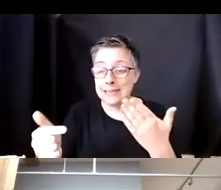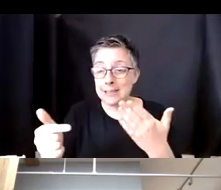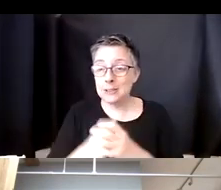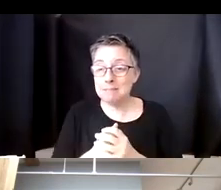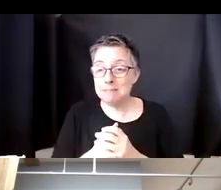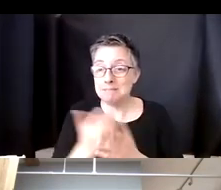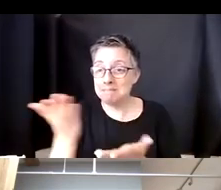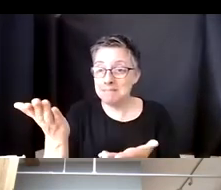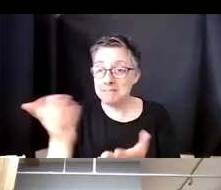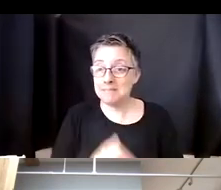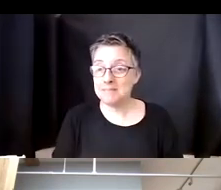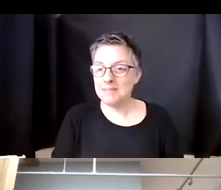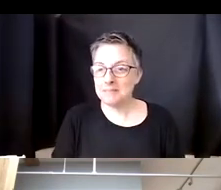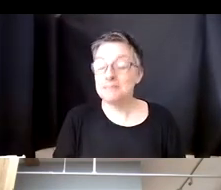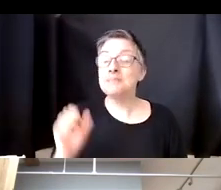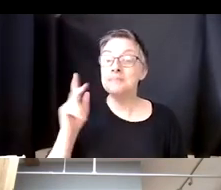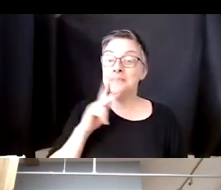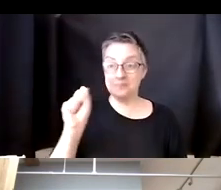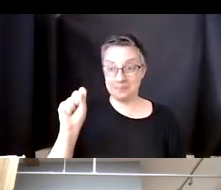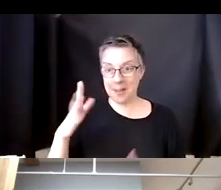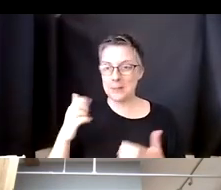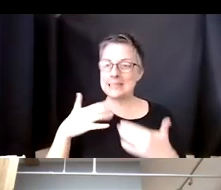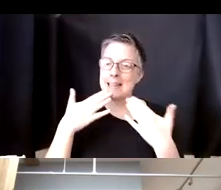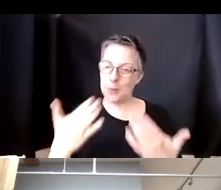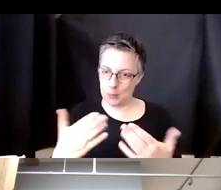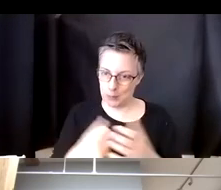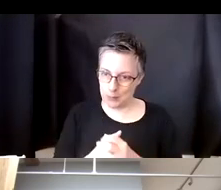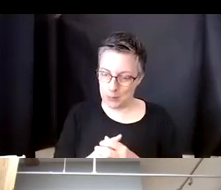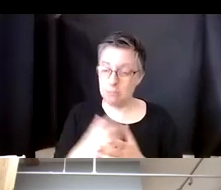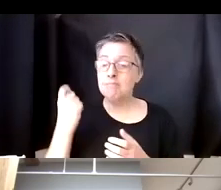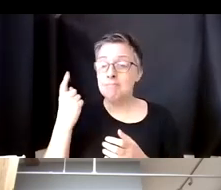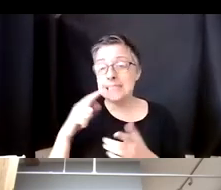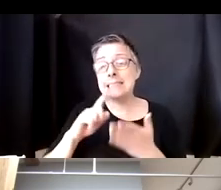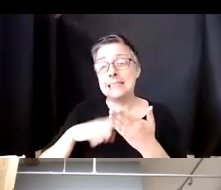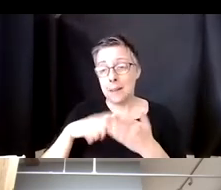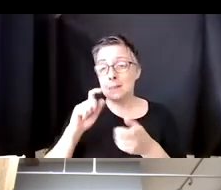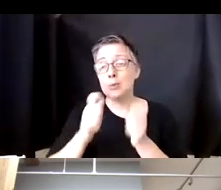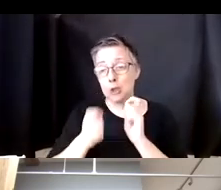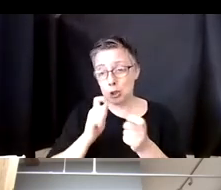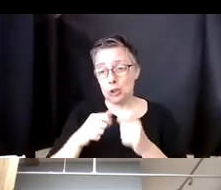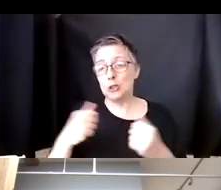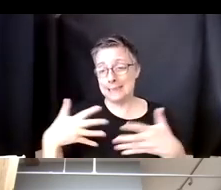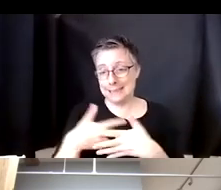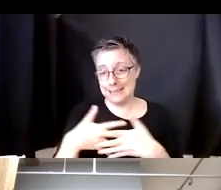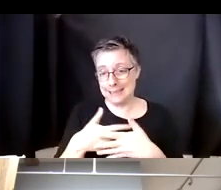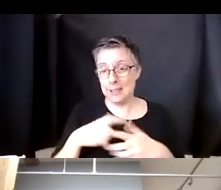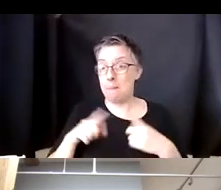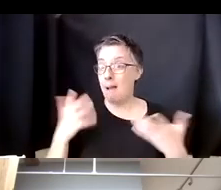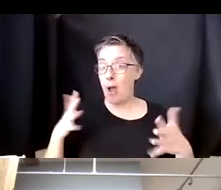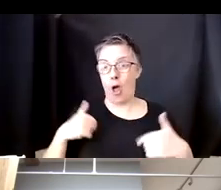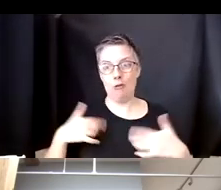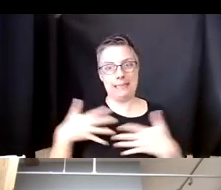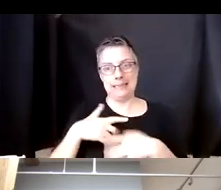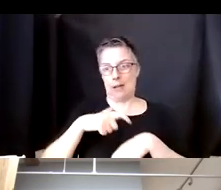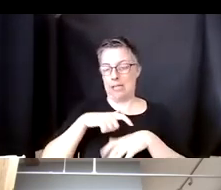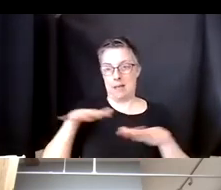inclusion? I just want to say thank you. I know sometimes change can be scary, but we're already going through scary times,